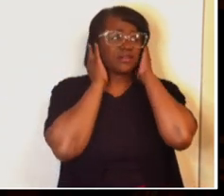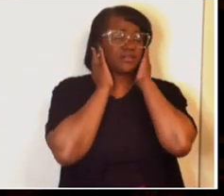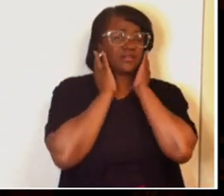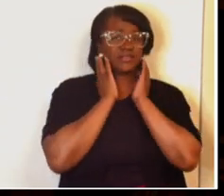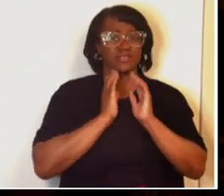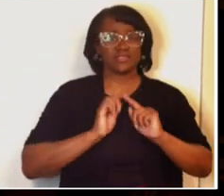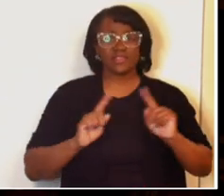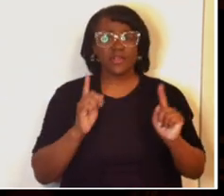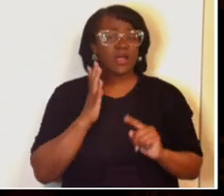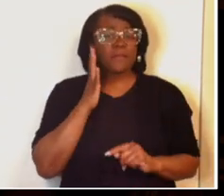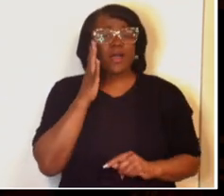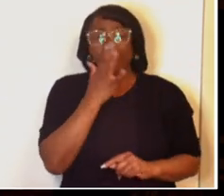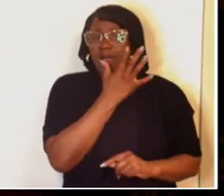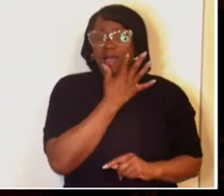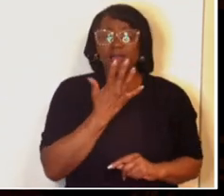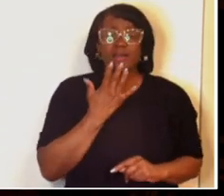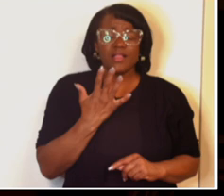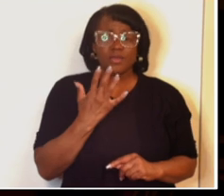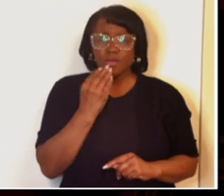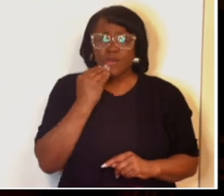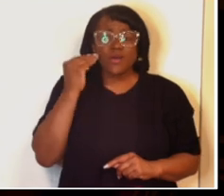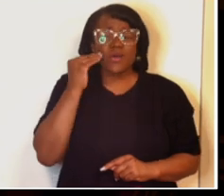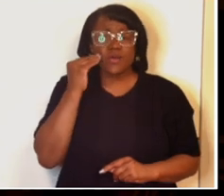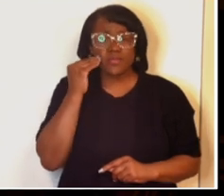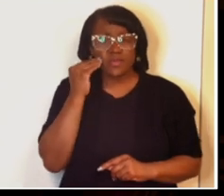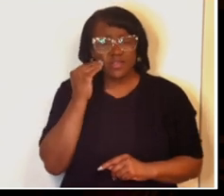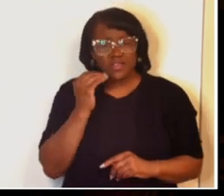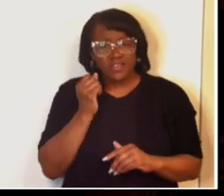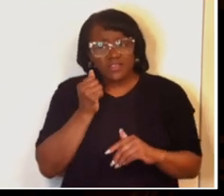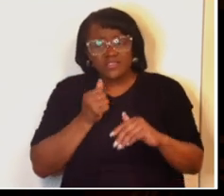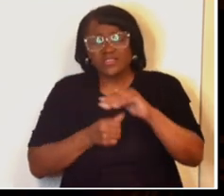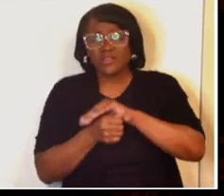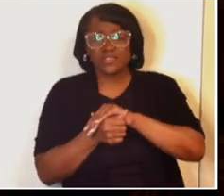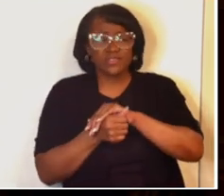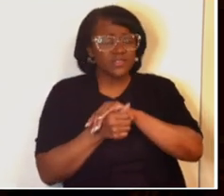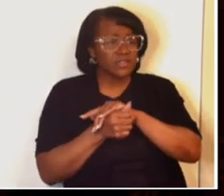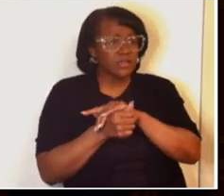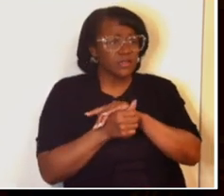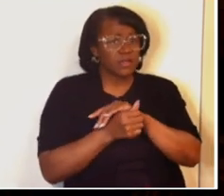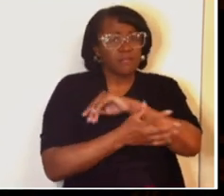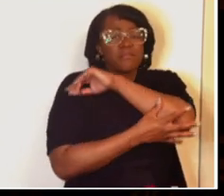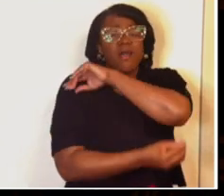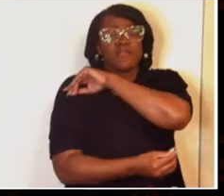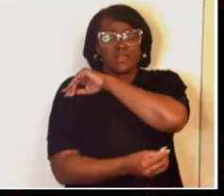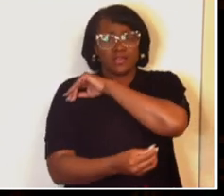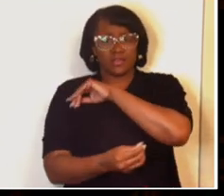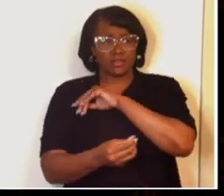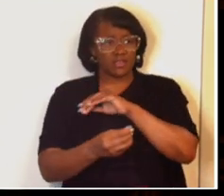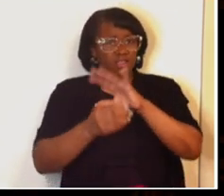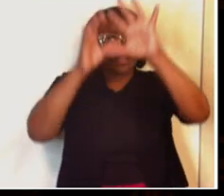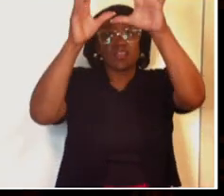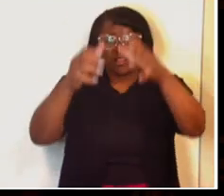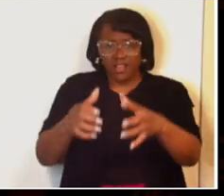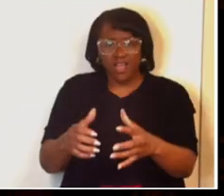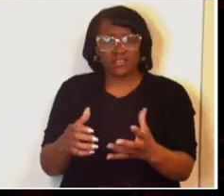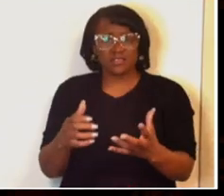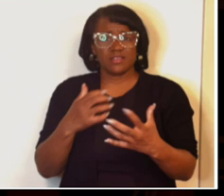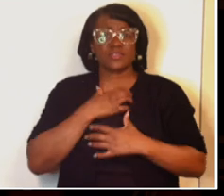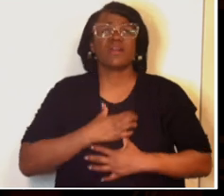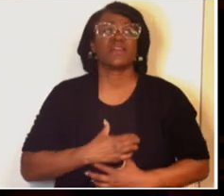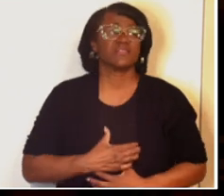home, shelter, poverty, class, starvation,